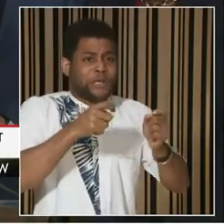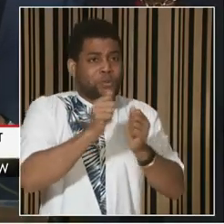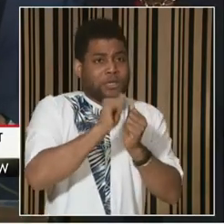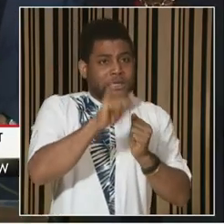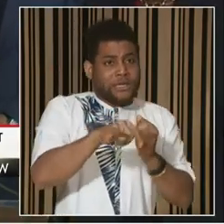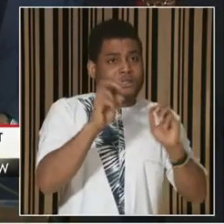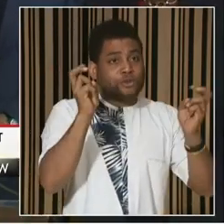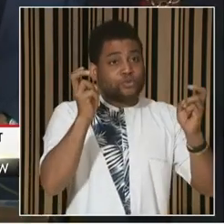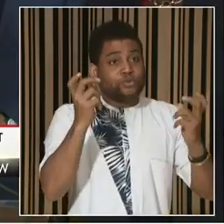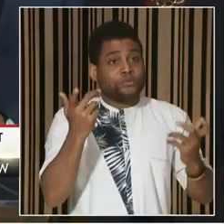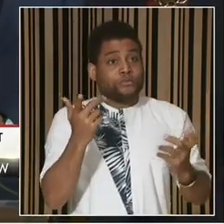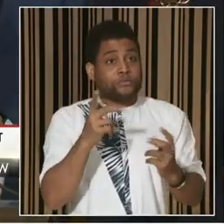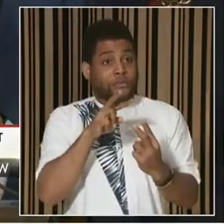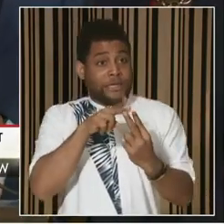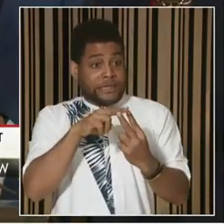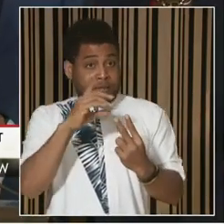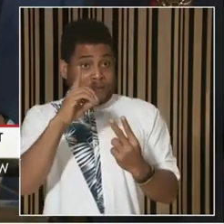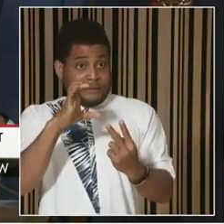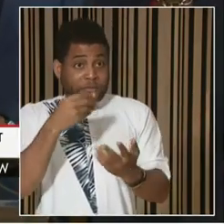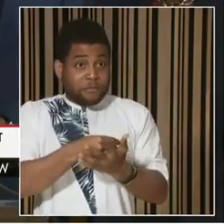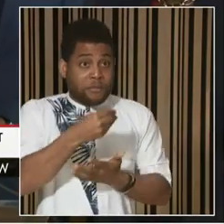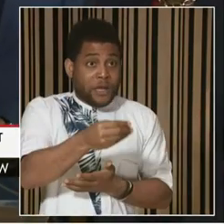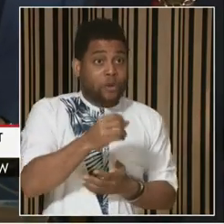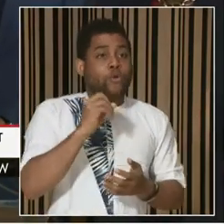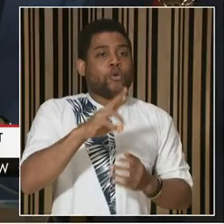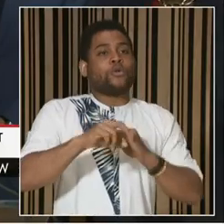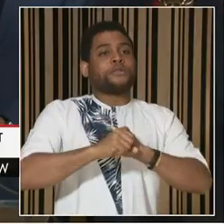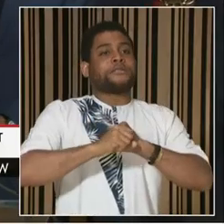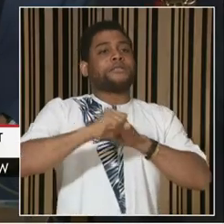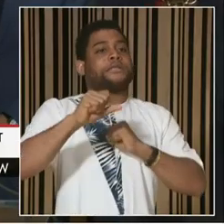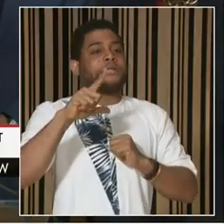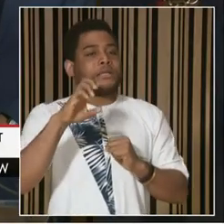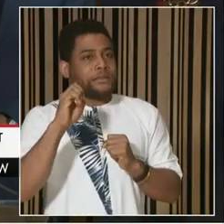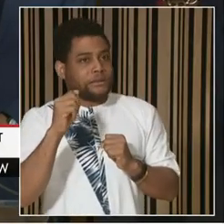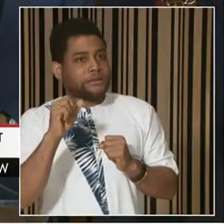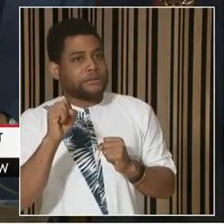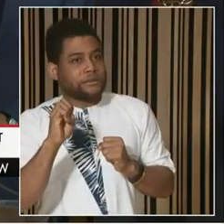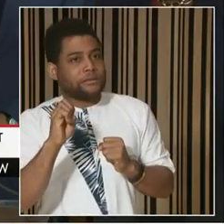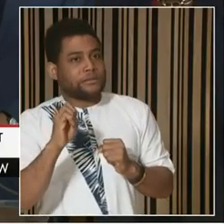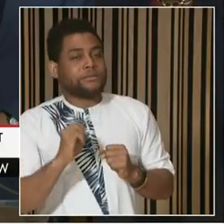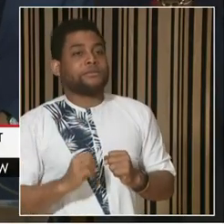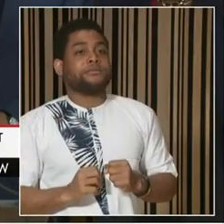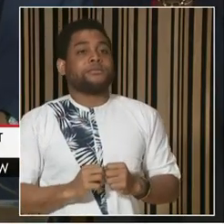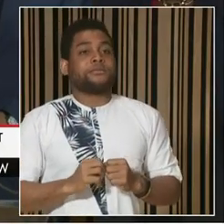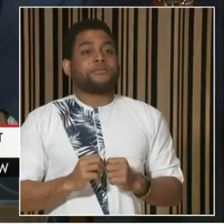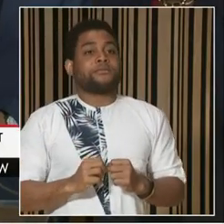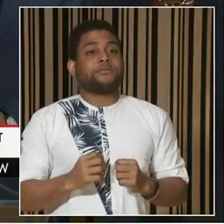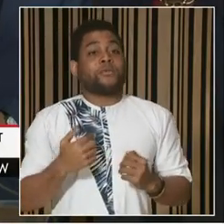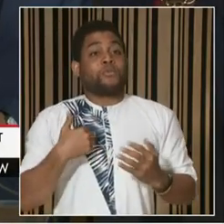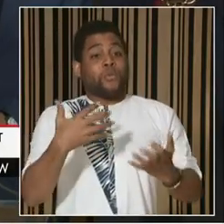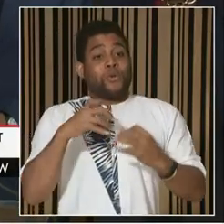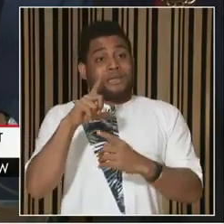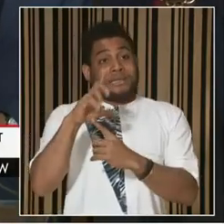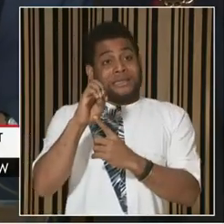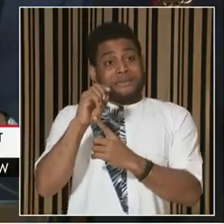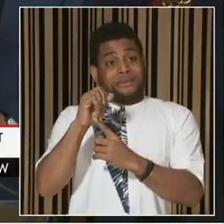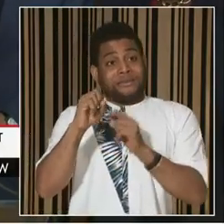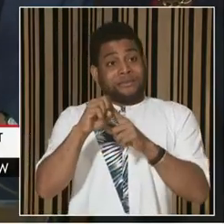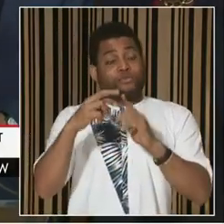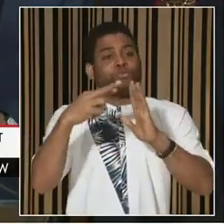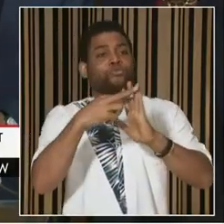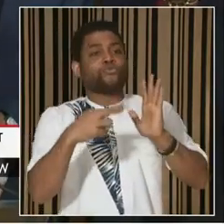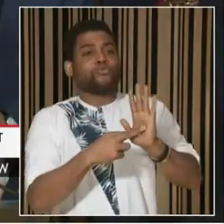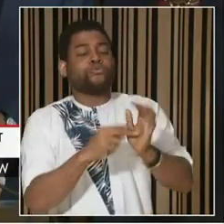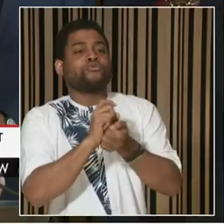can either buy it or extend the lease. We also need the lease arrangements changed. Currently,